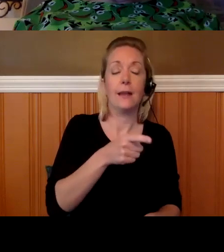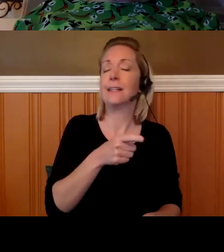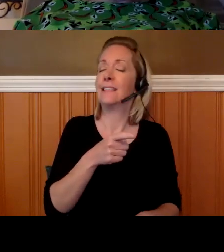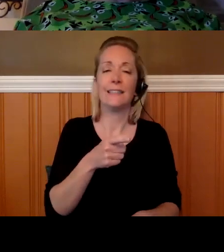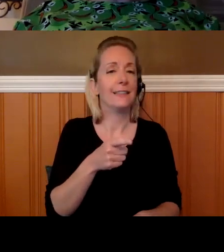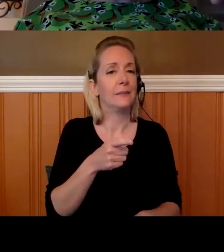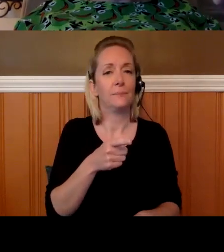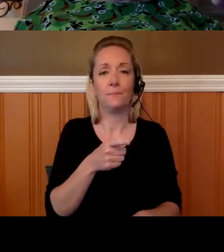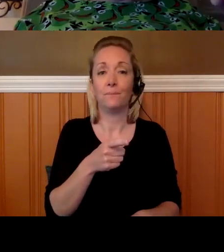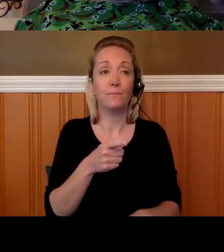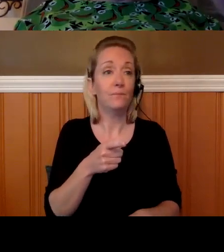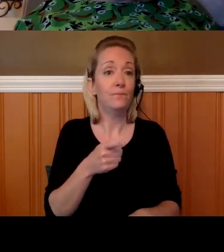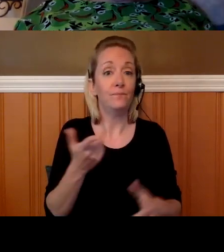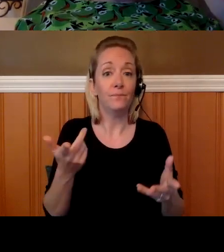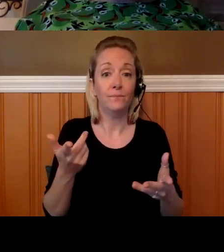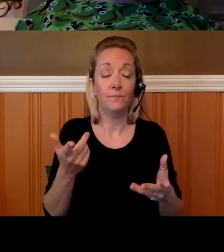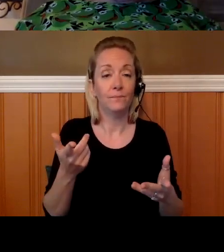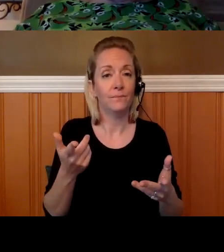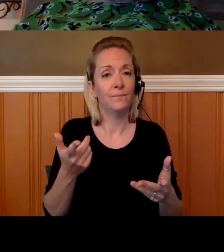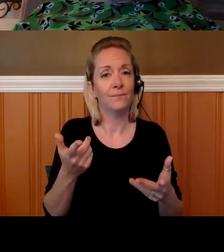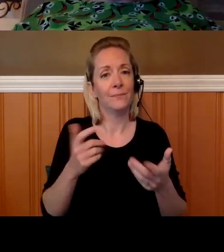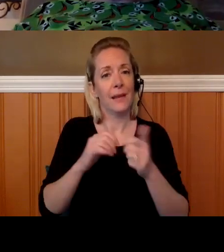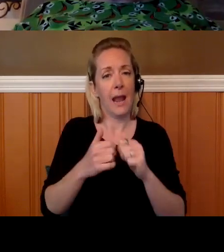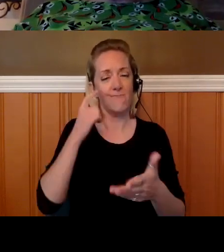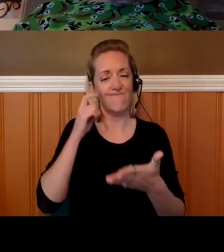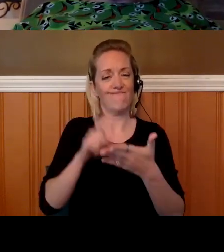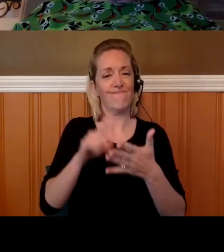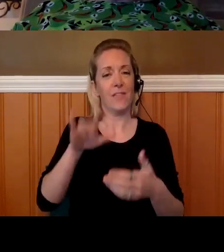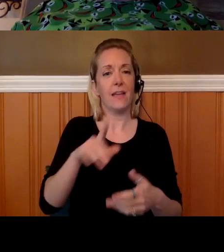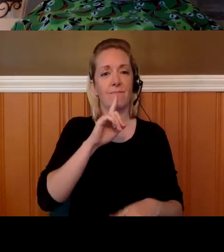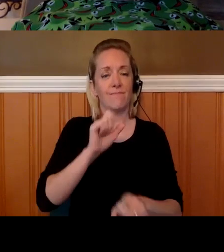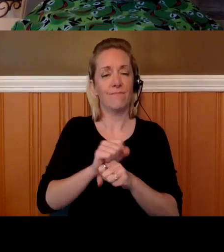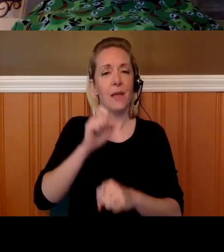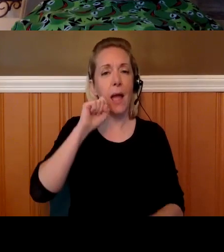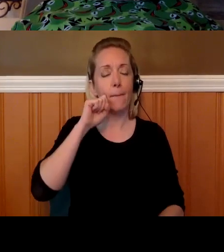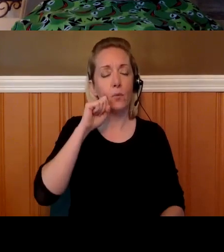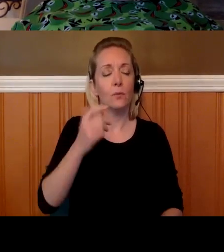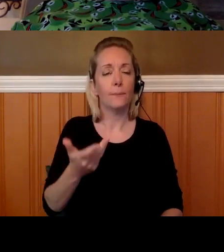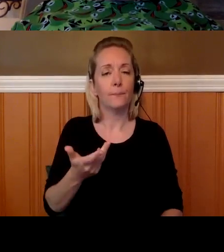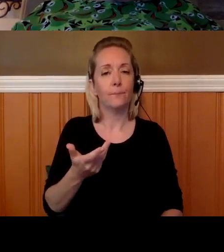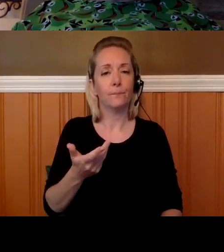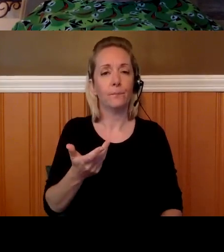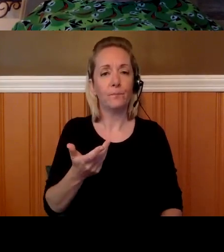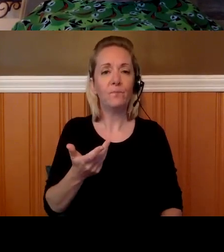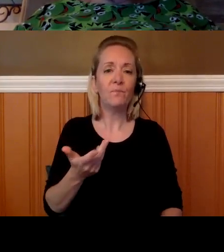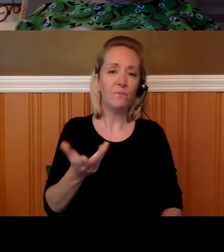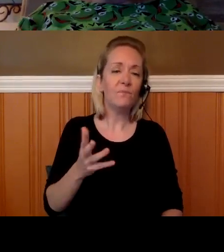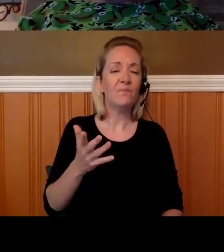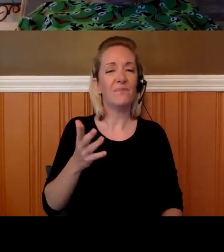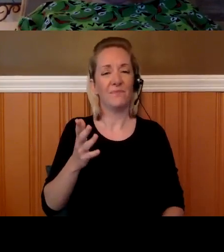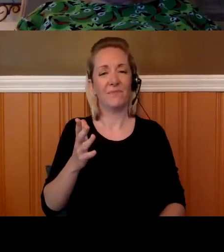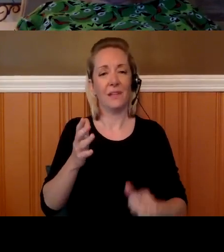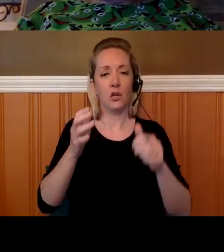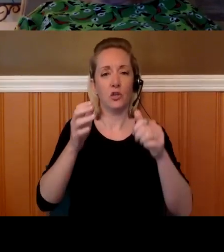some were even black and white, and yet you knew it was an apple. So it probably, they have kind of that